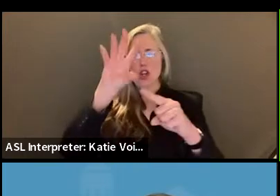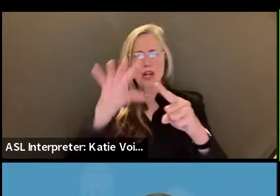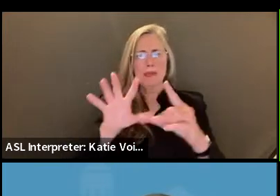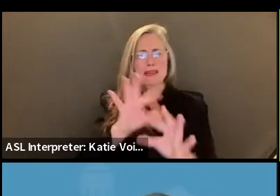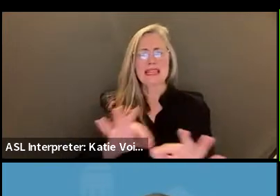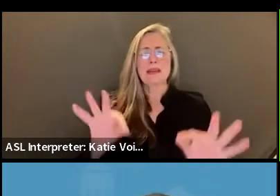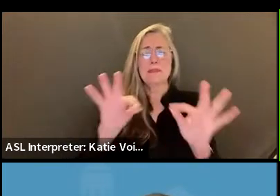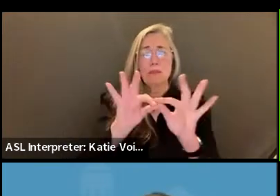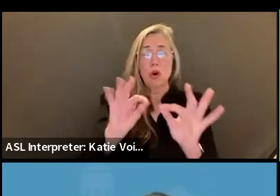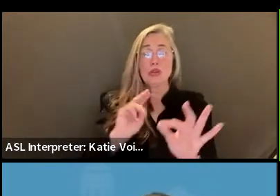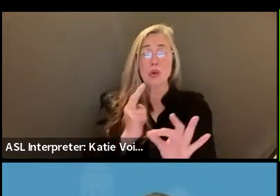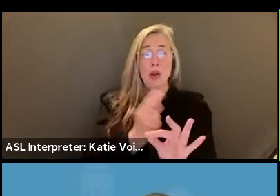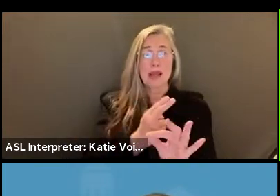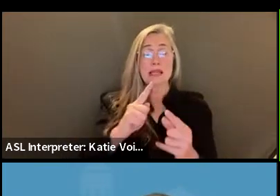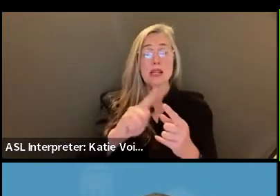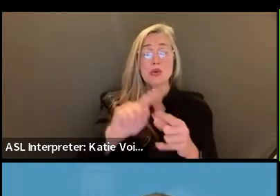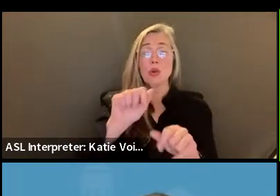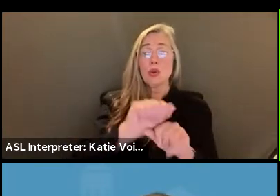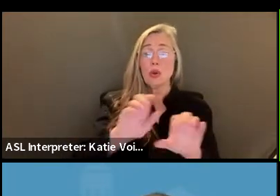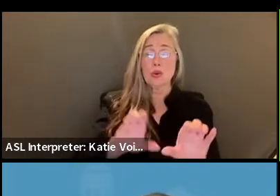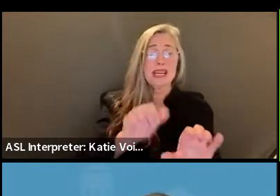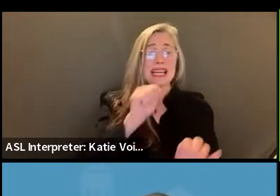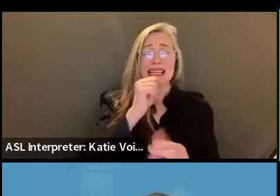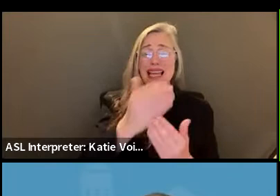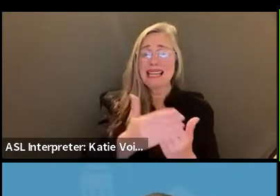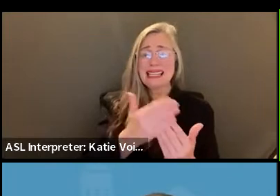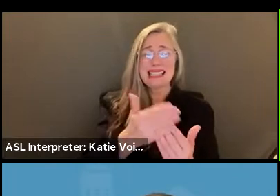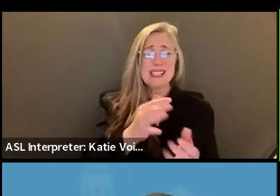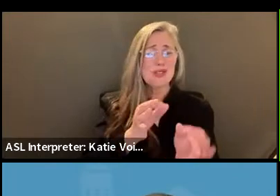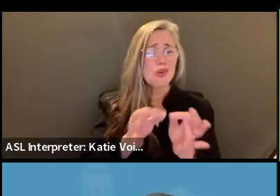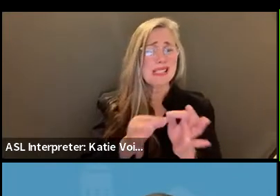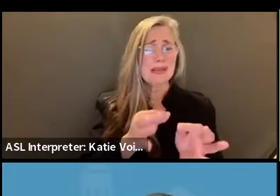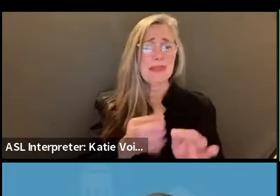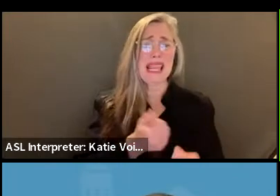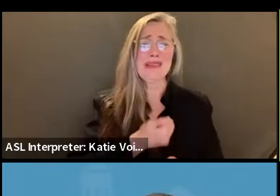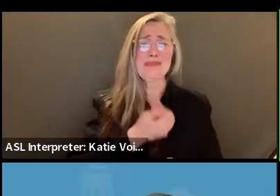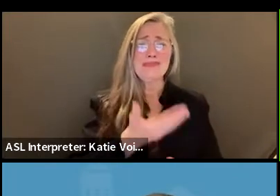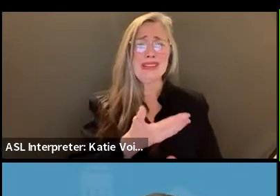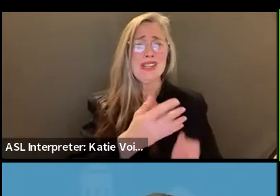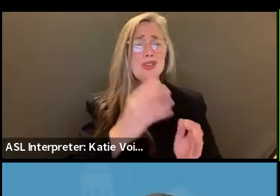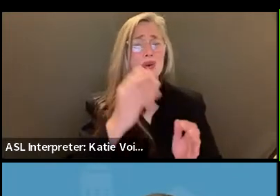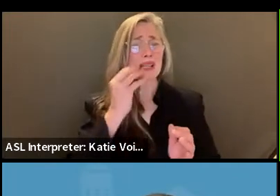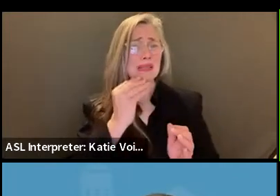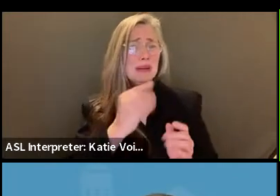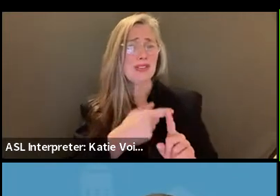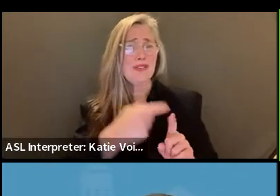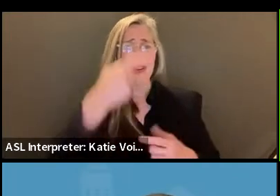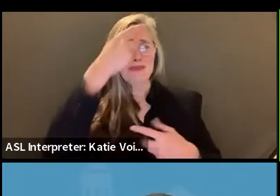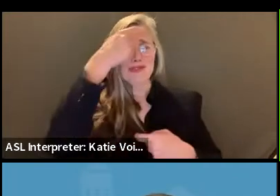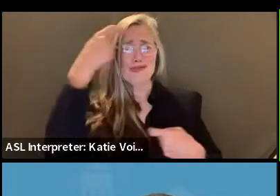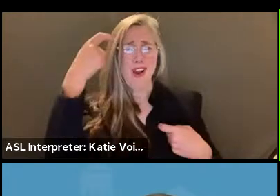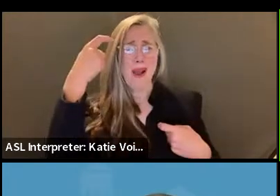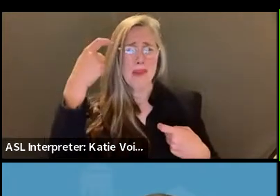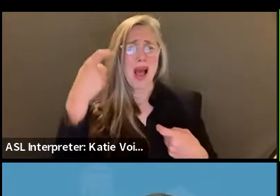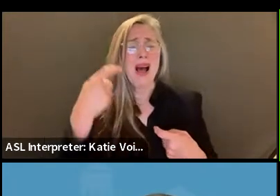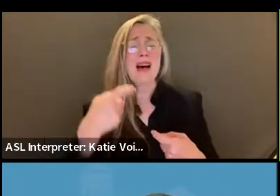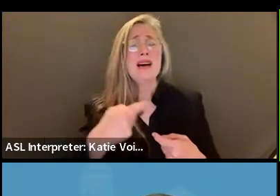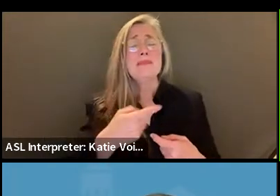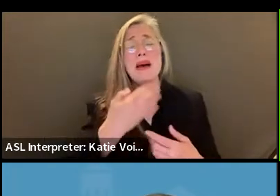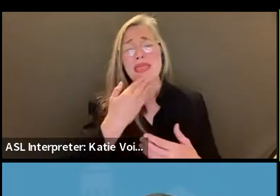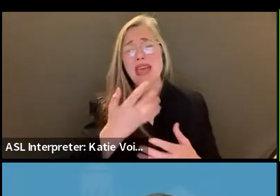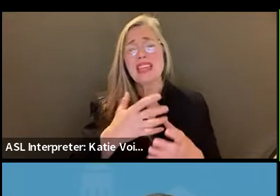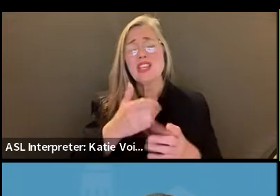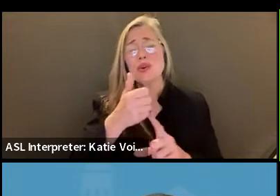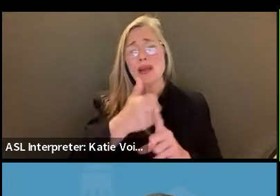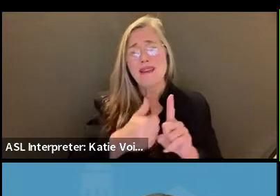the work that we do. And I know it's not always easy to talk about your experience, especially if it's one that roots in trauma. So just thank you to everyone, and obviously thank you